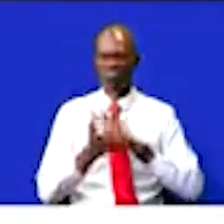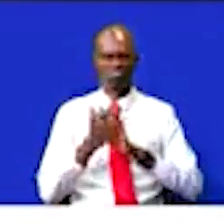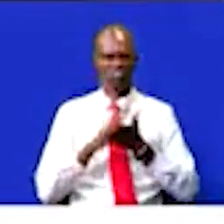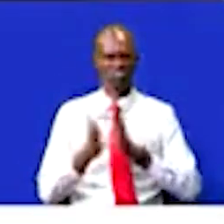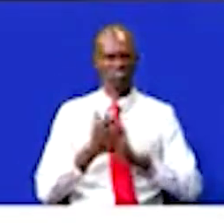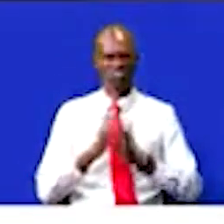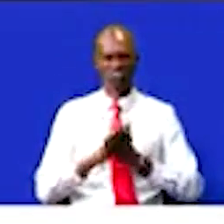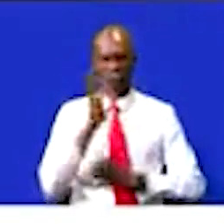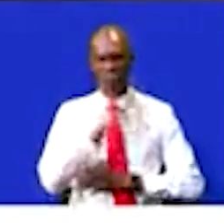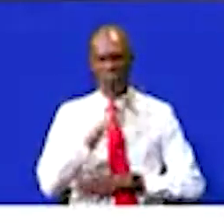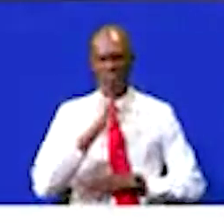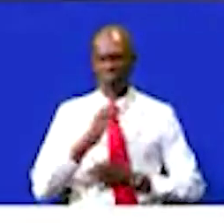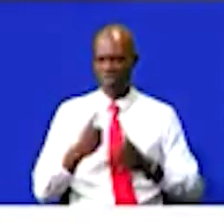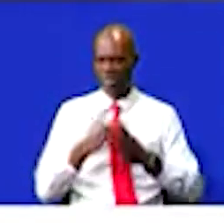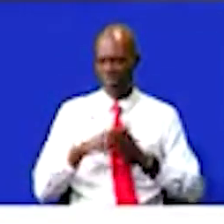Yeah. And then,